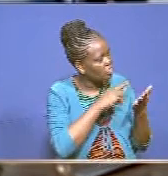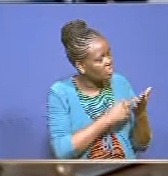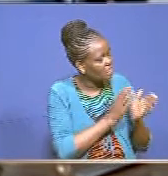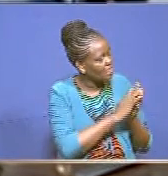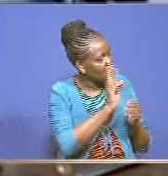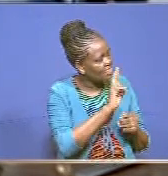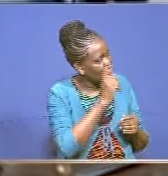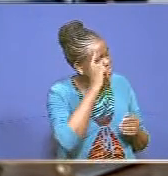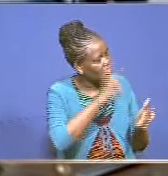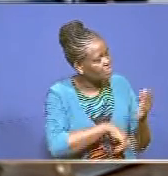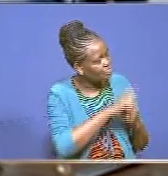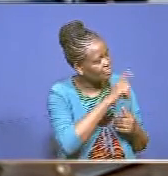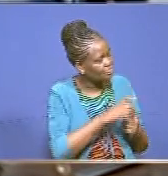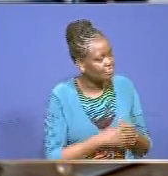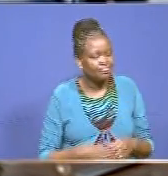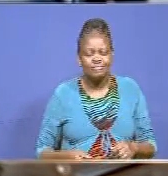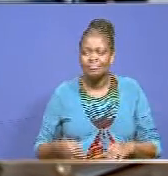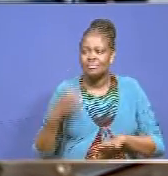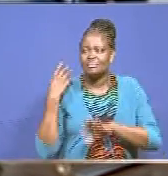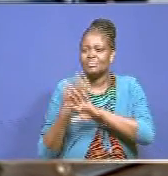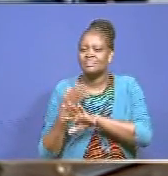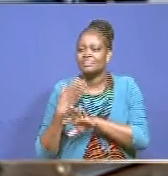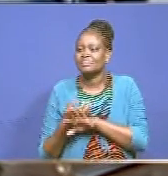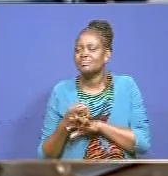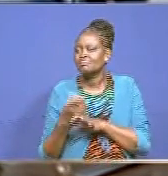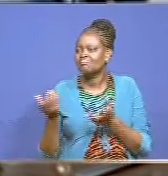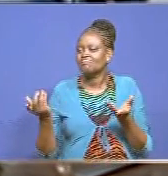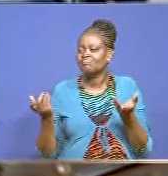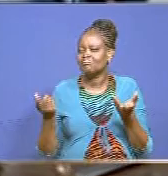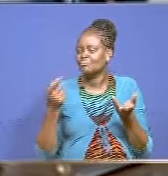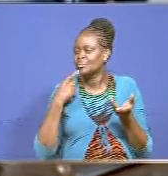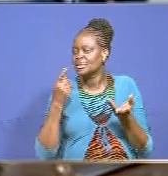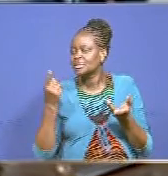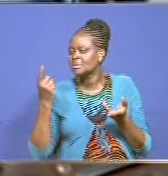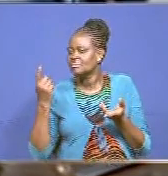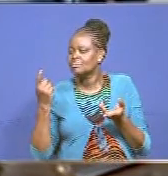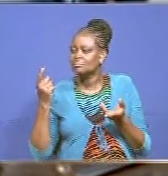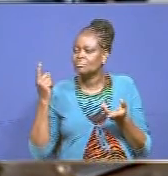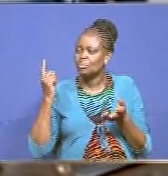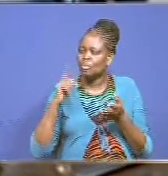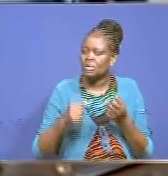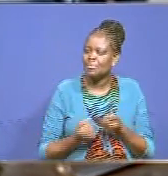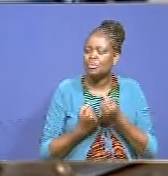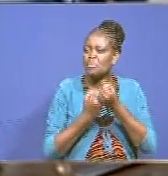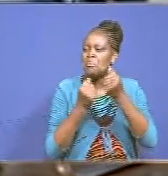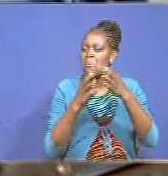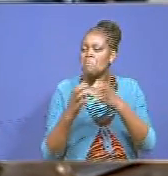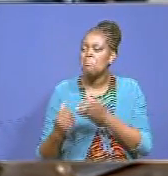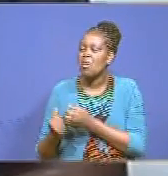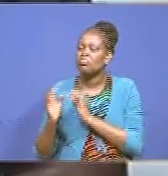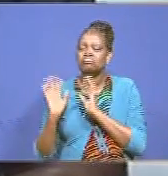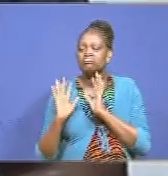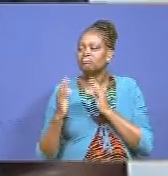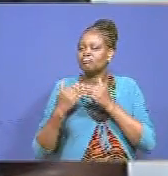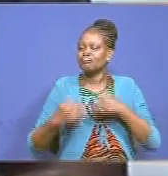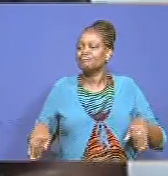at it? It's hard to take sides unless we have read and seen what they're up to. And I will also ask them that, you